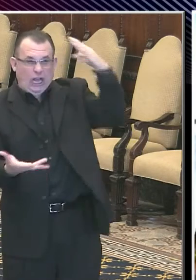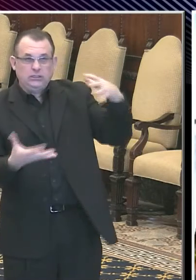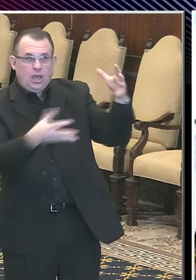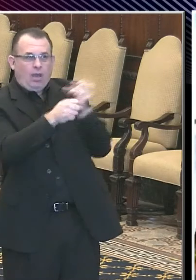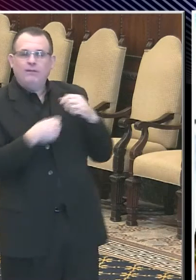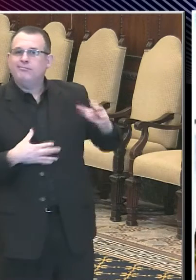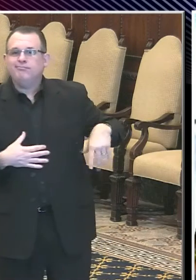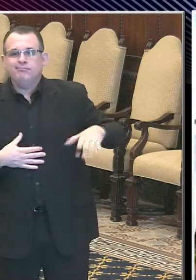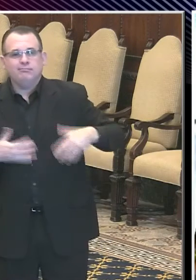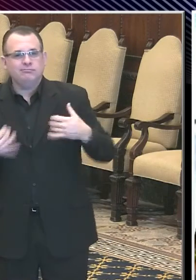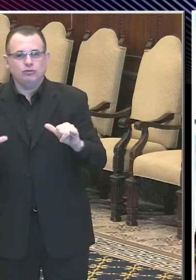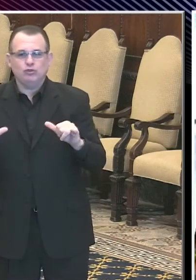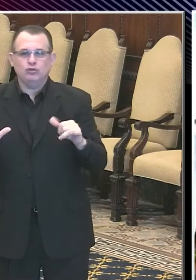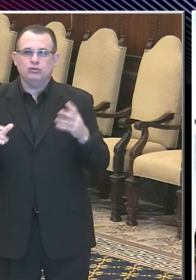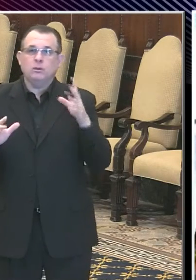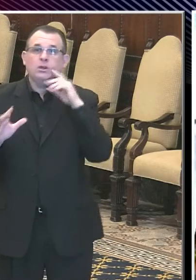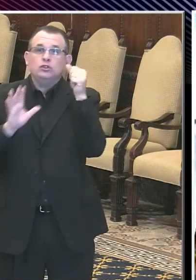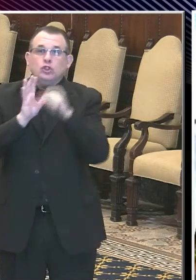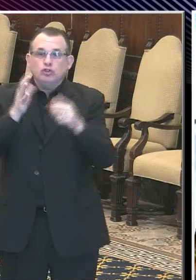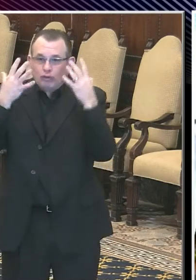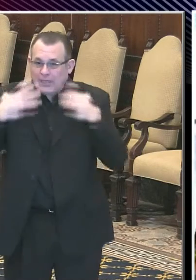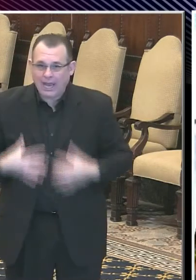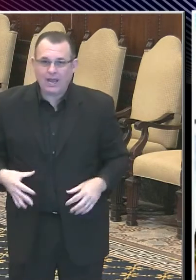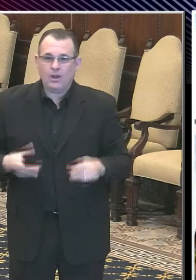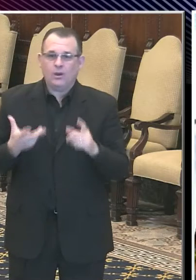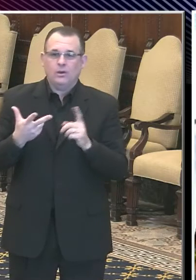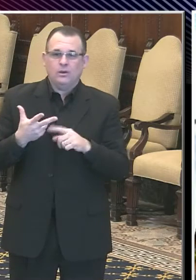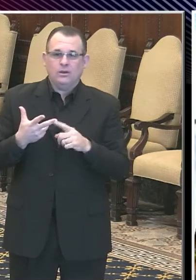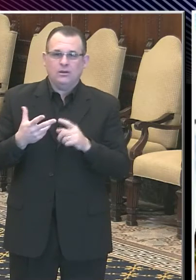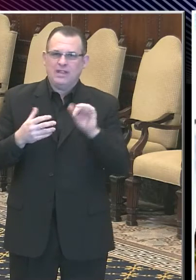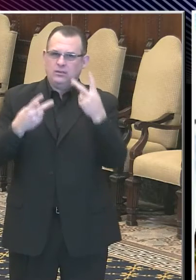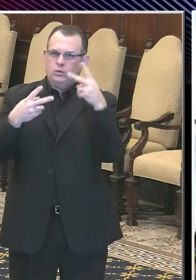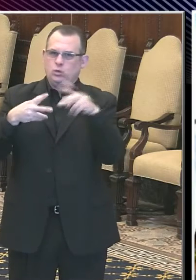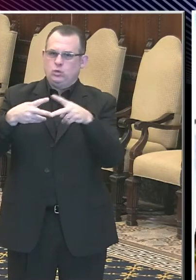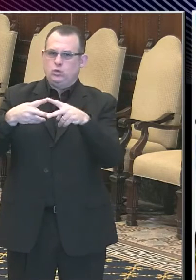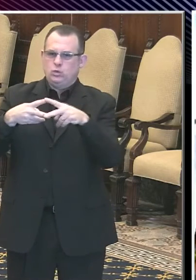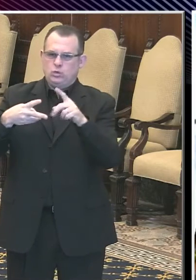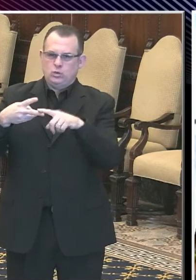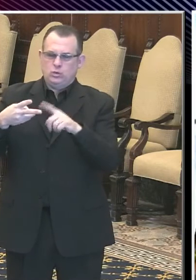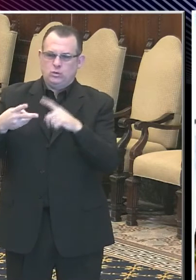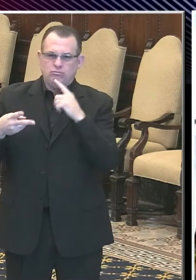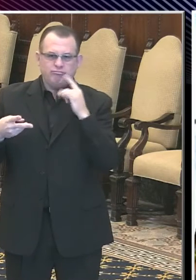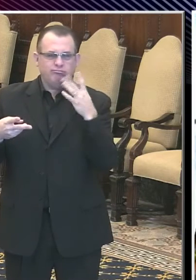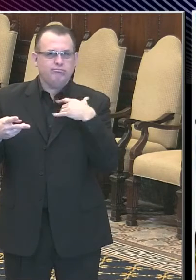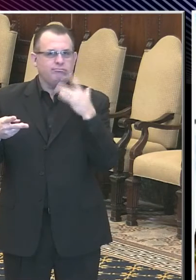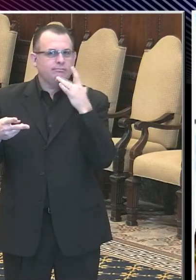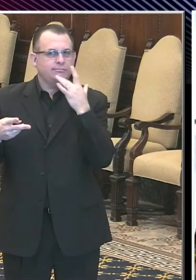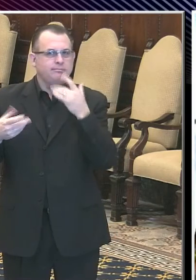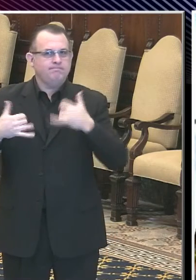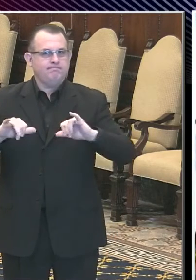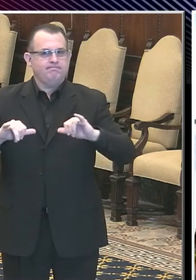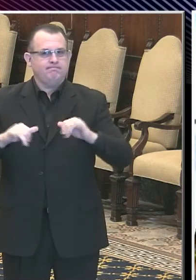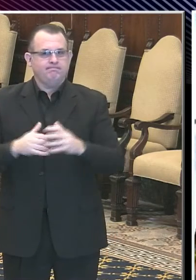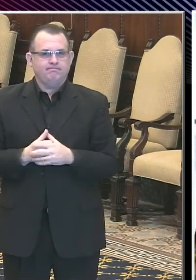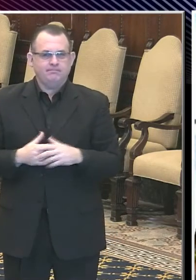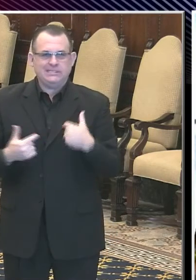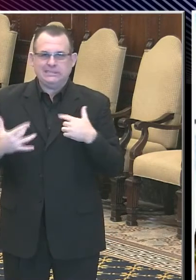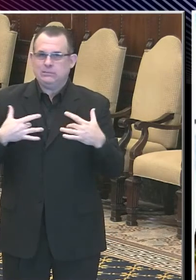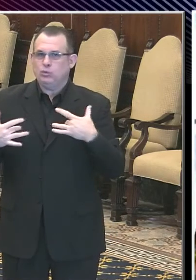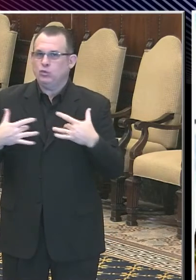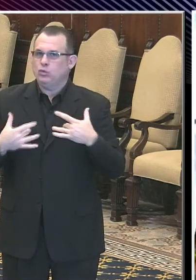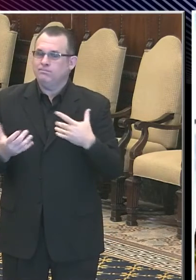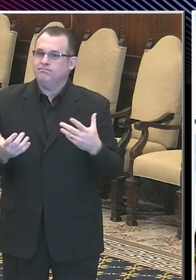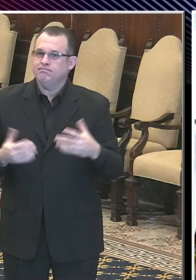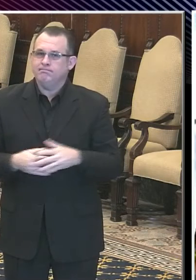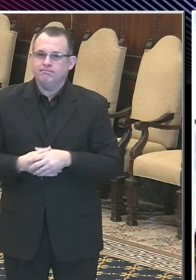surgical gowns, which do seem to be the primary concerns right now. We do have a fairly